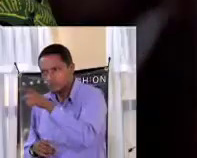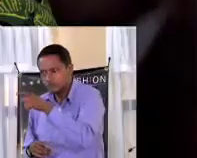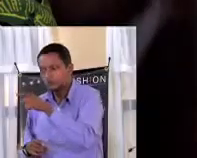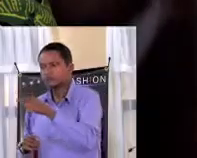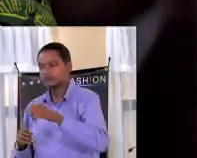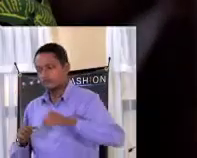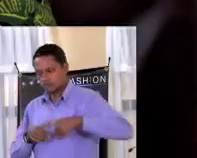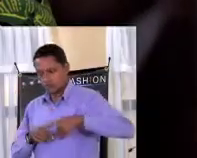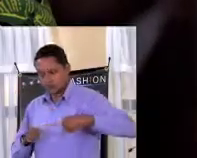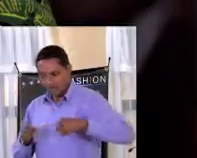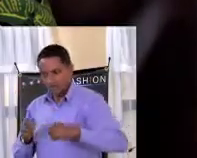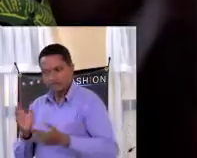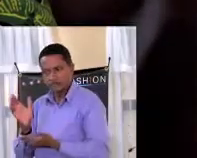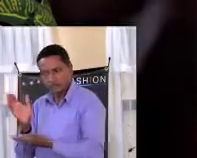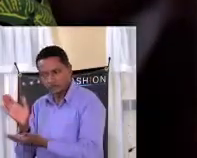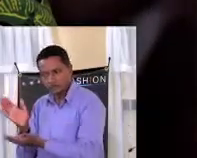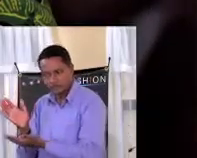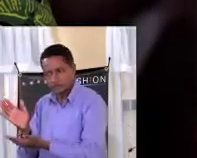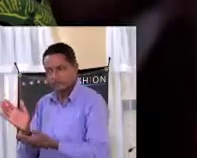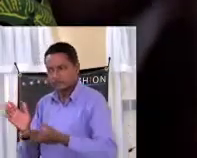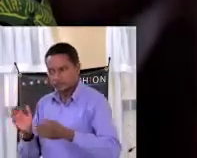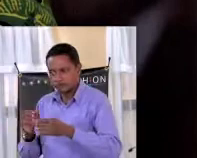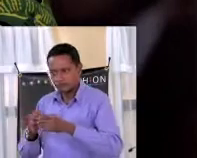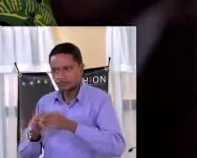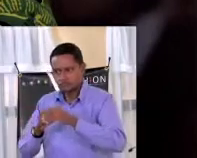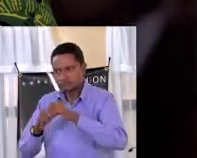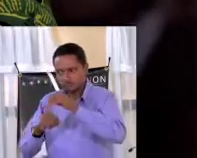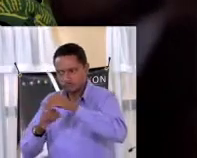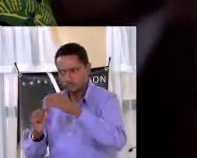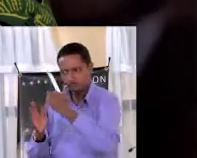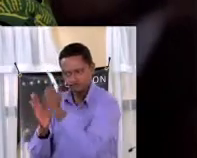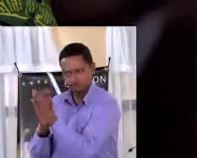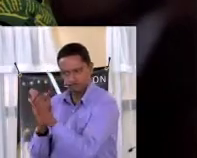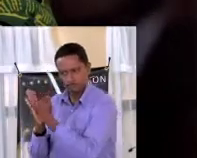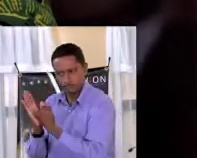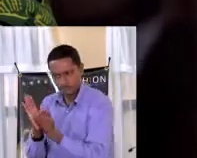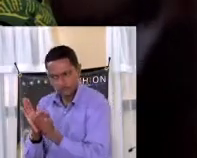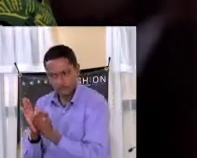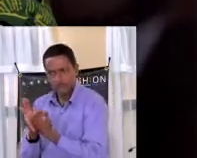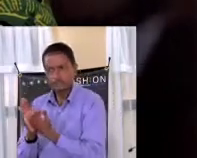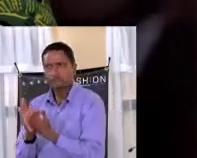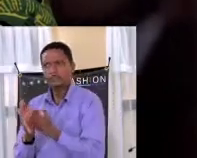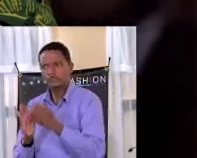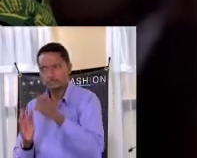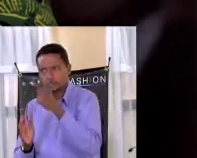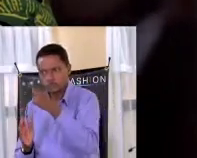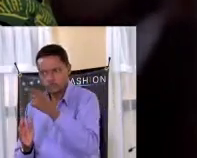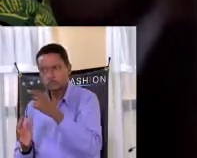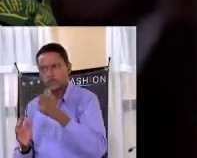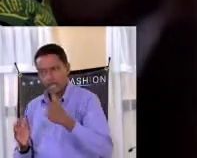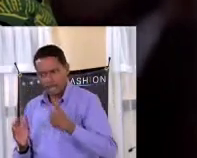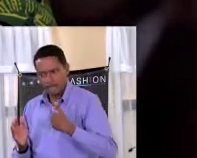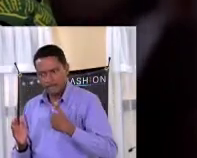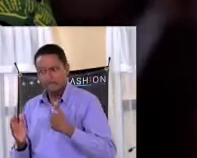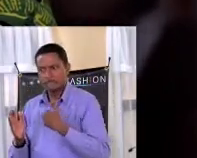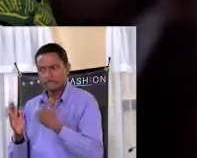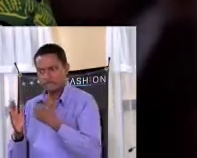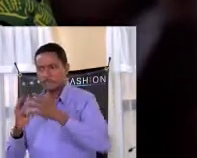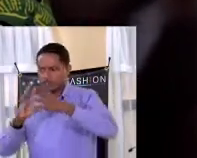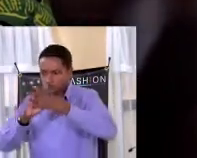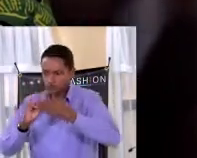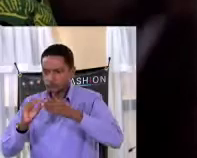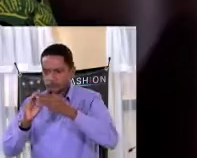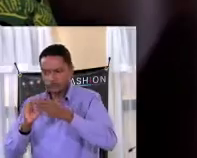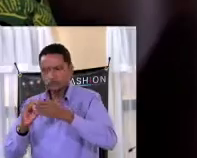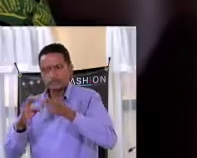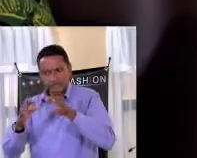really mapping out the thoughts and the processes to the point that you have a textured and layered brand story.